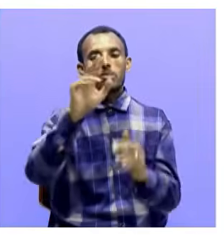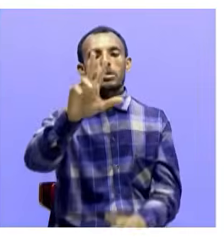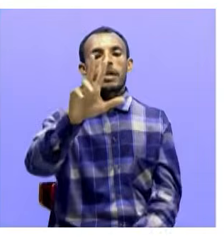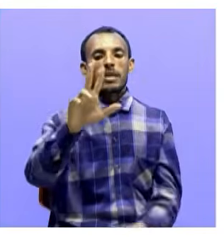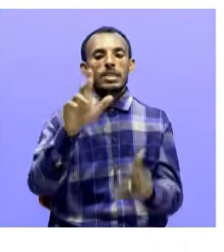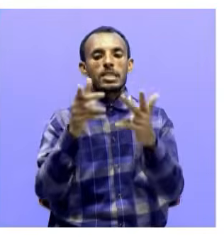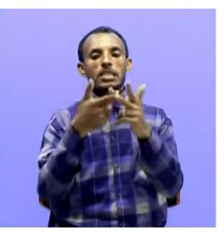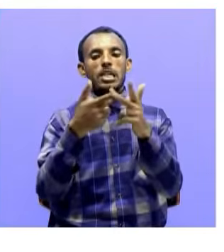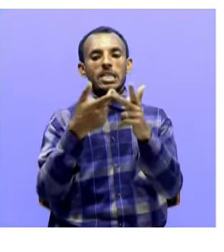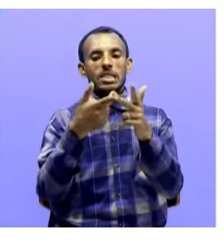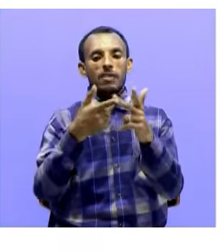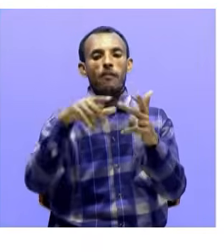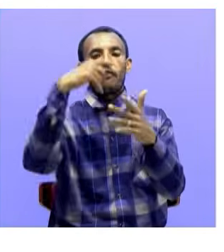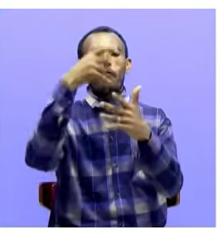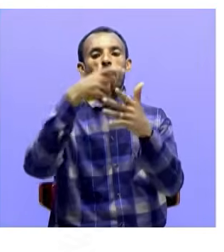third value,